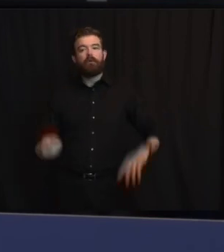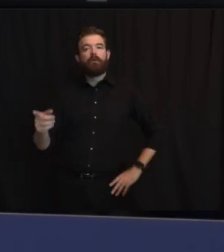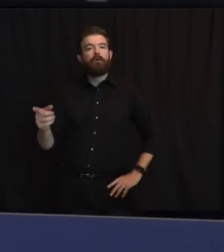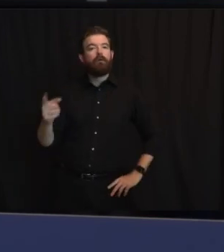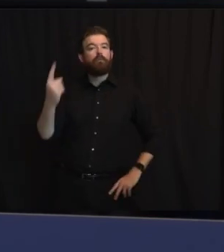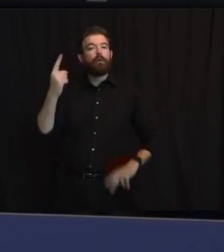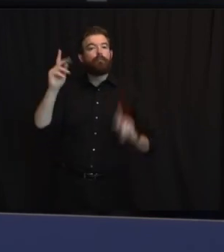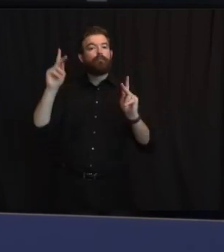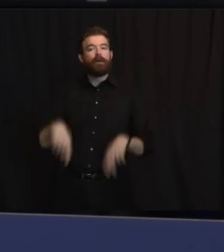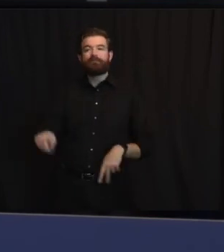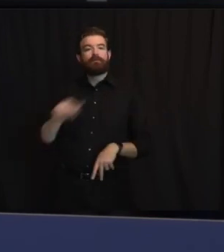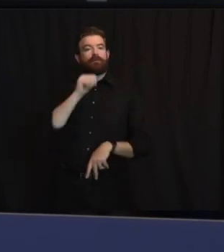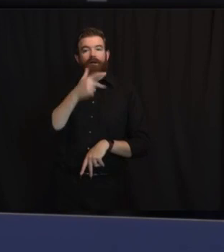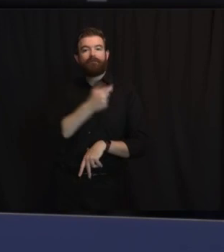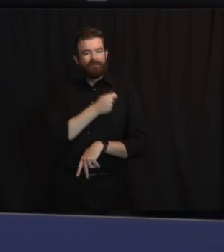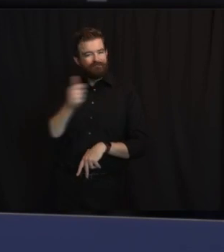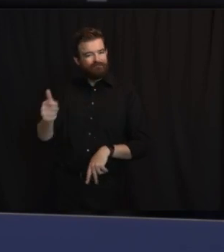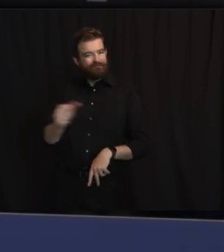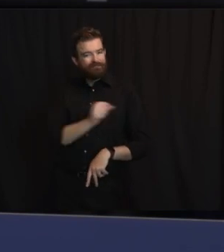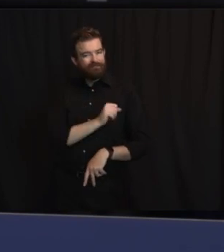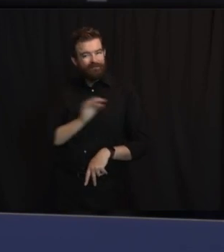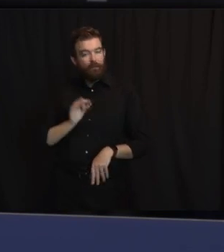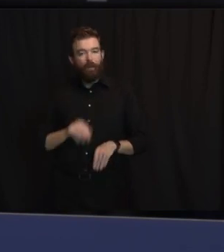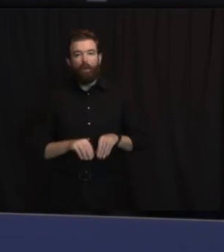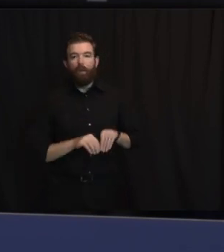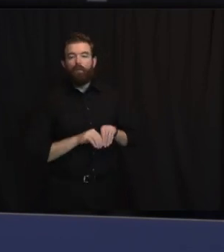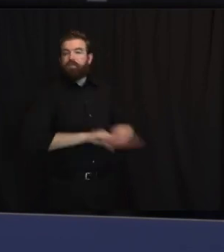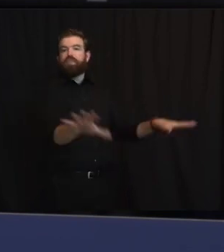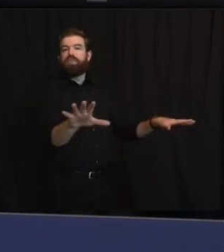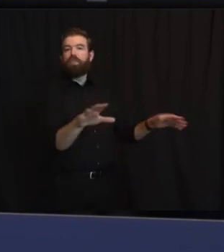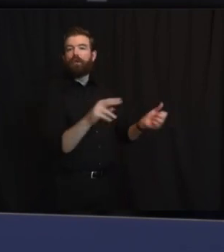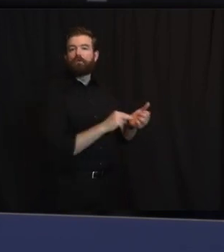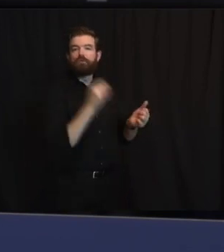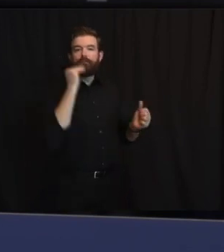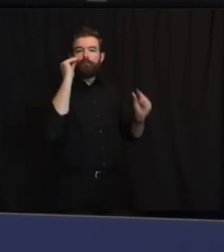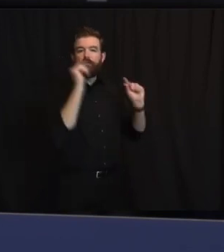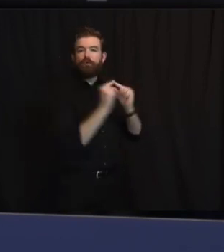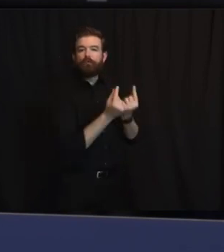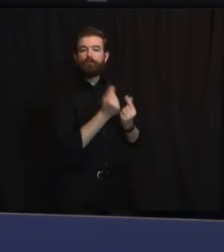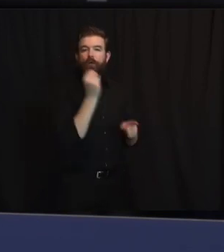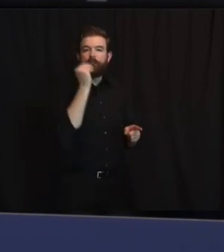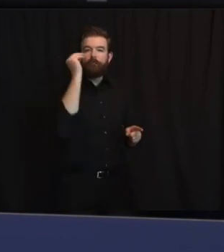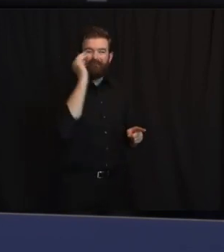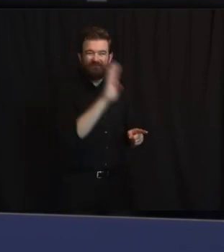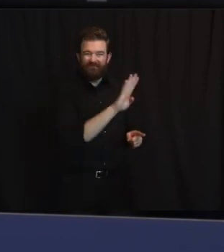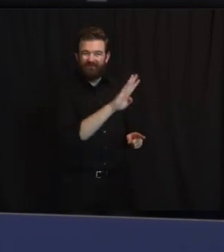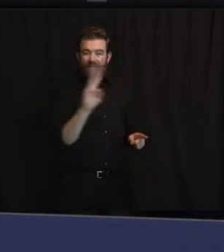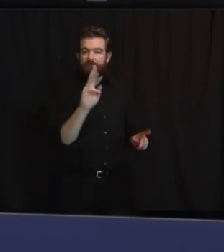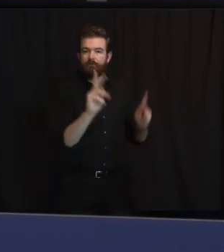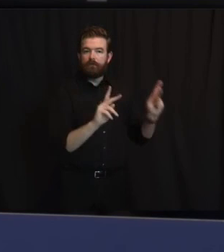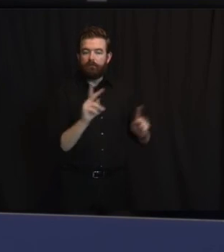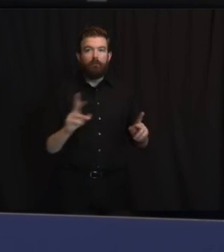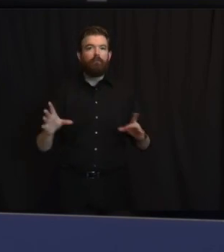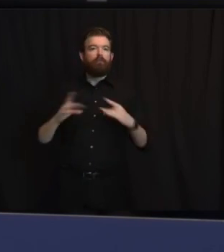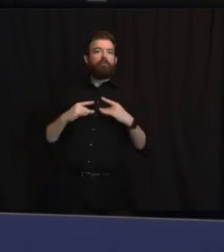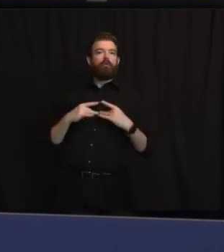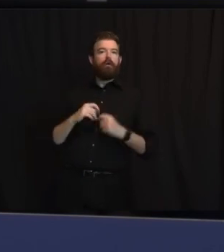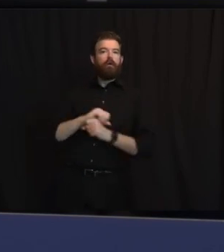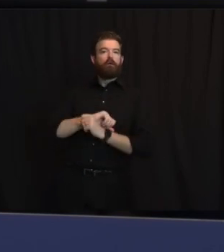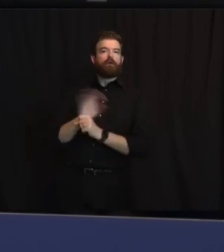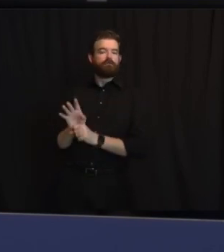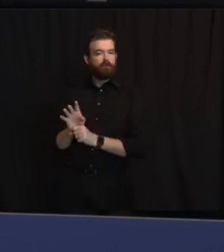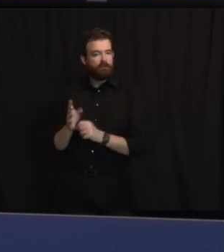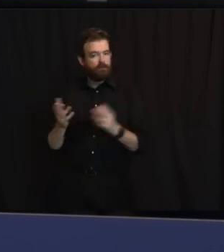healthcare worker. During the outbreak, 46 COVID-19 cases were identified, including cases in